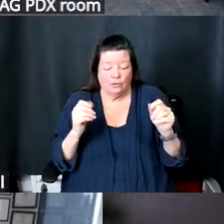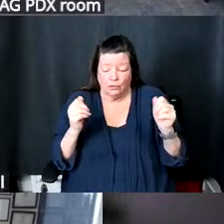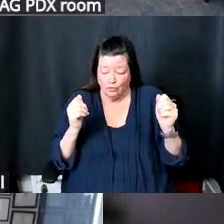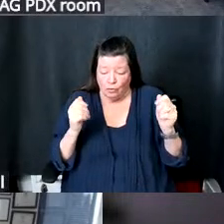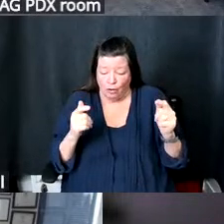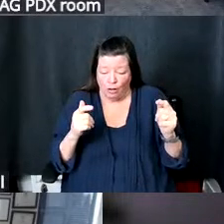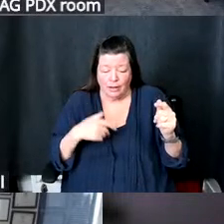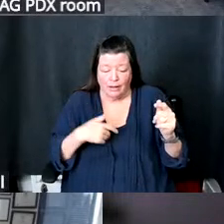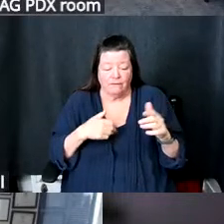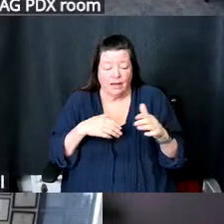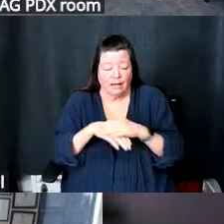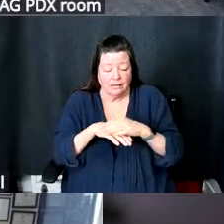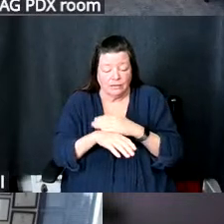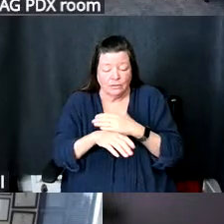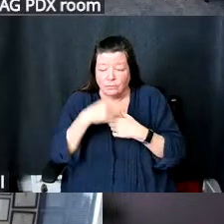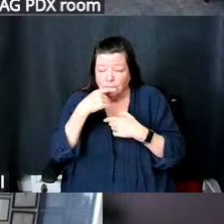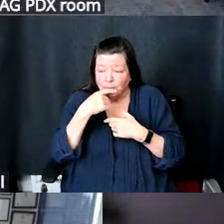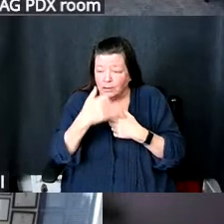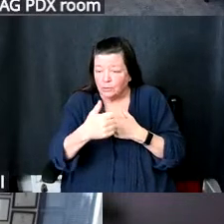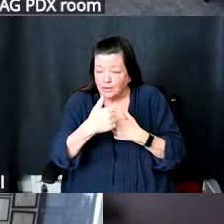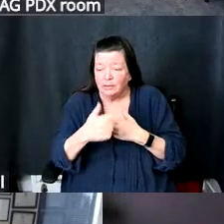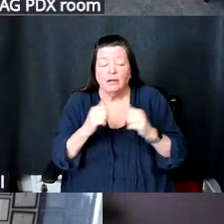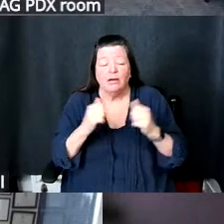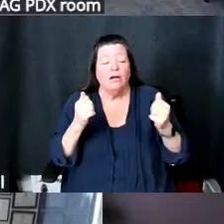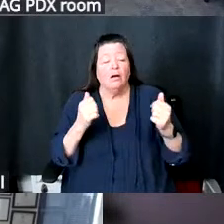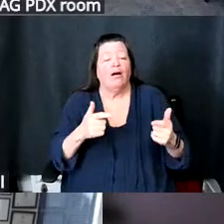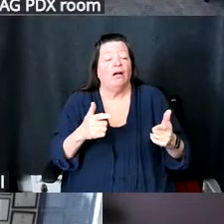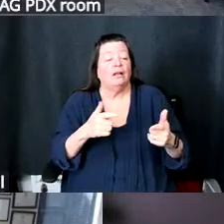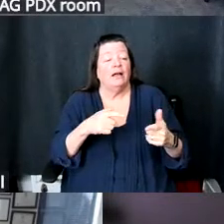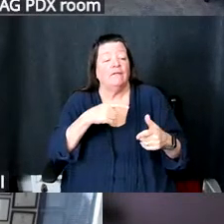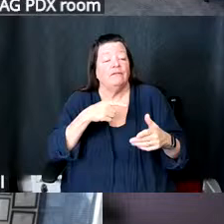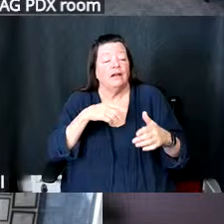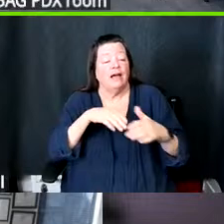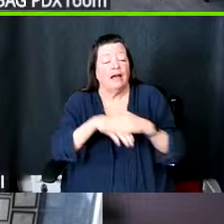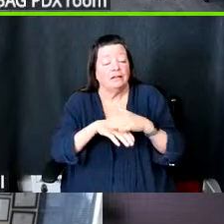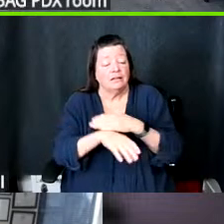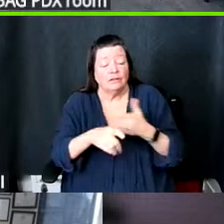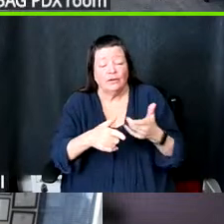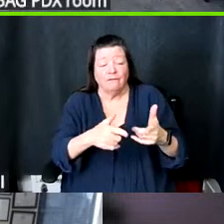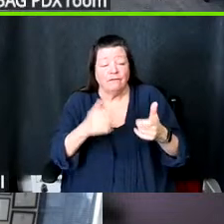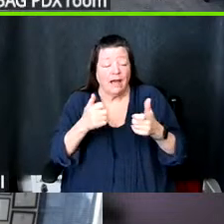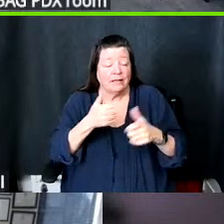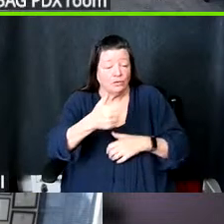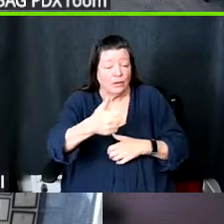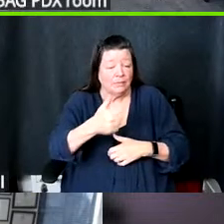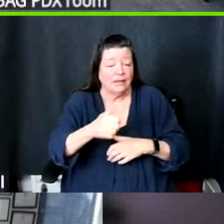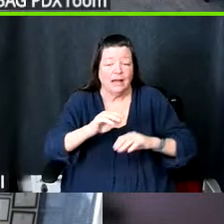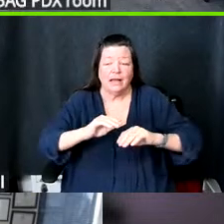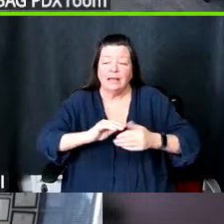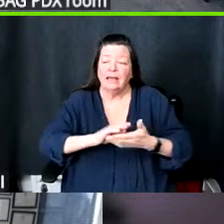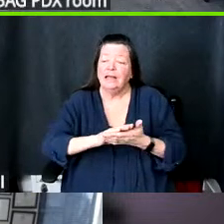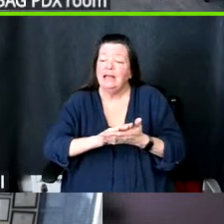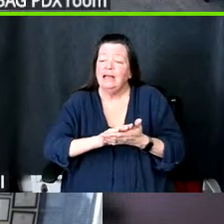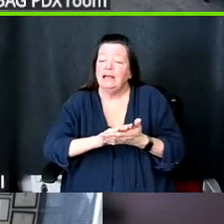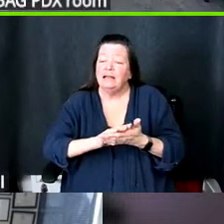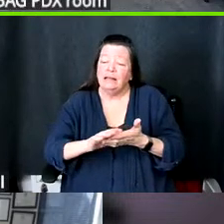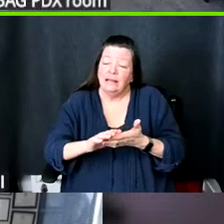public transit, where everyone has access to fast transit, where everyone has access to clean air. So I think